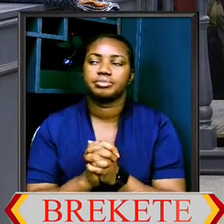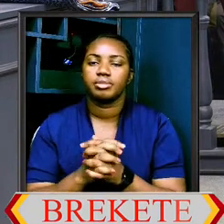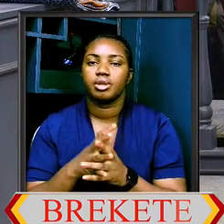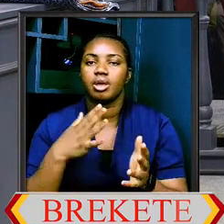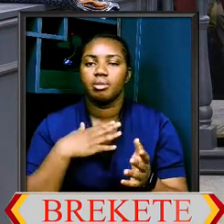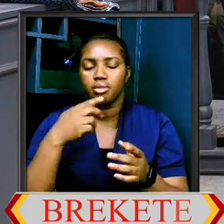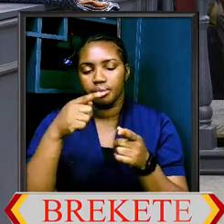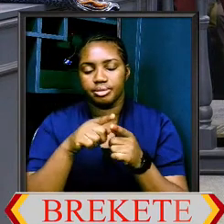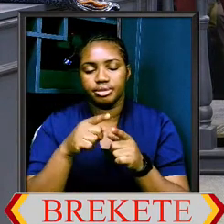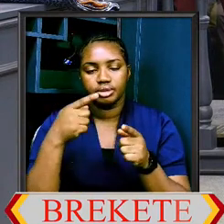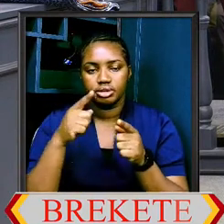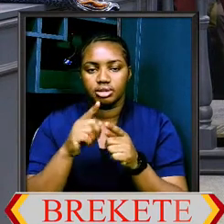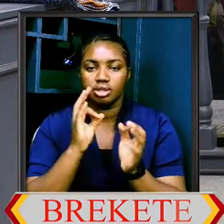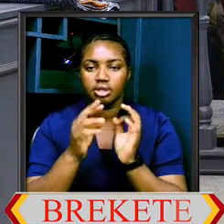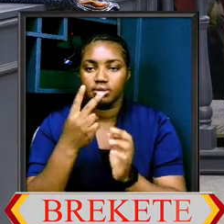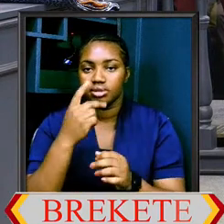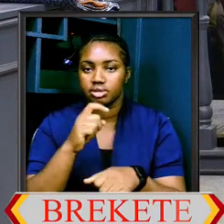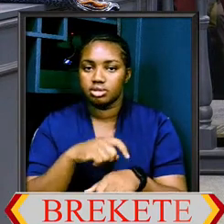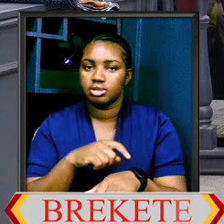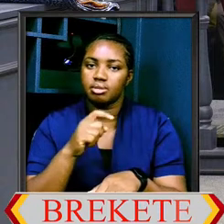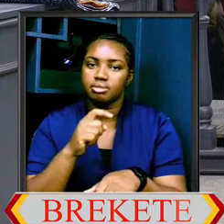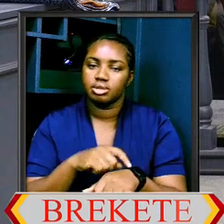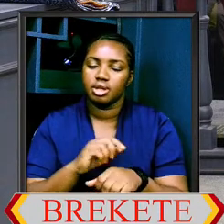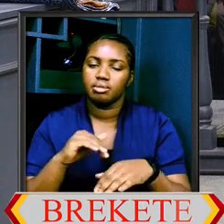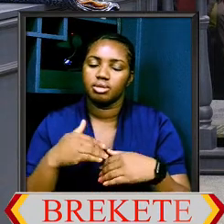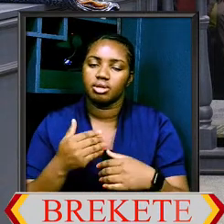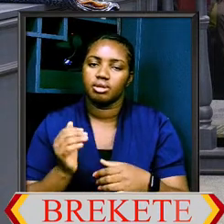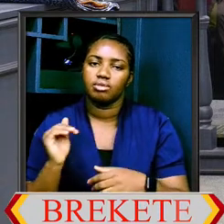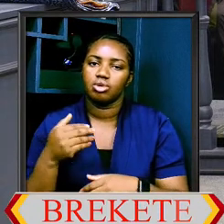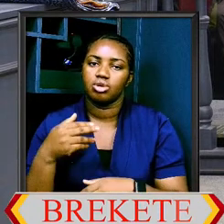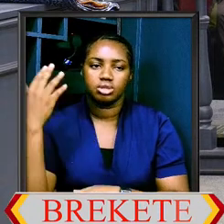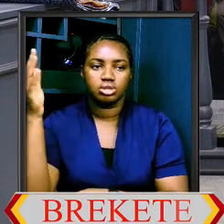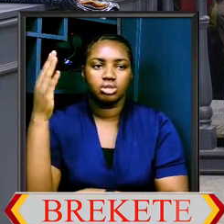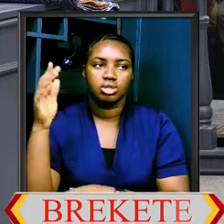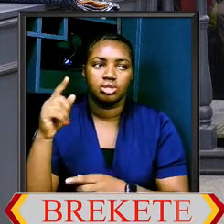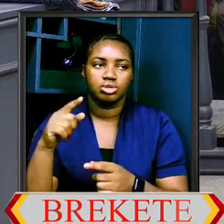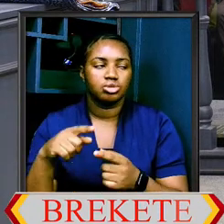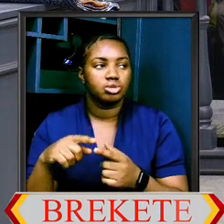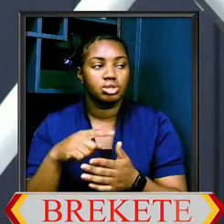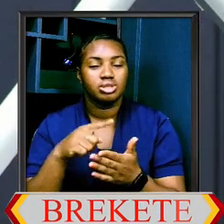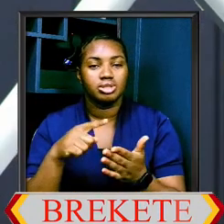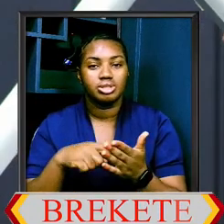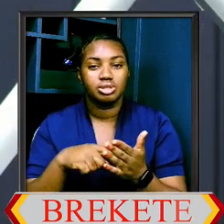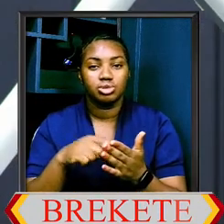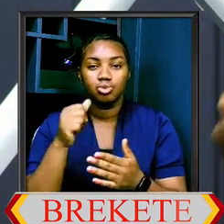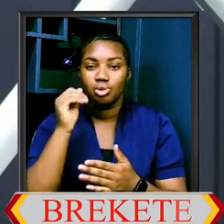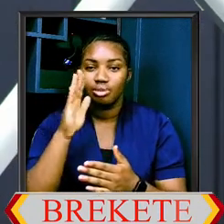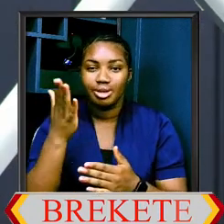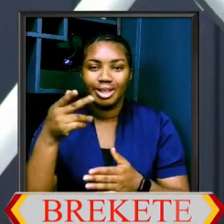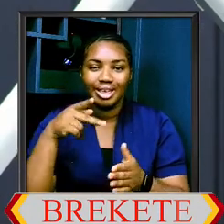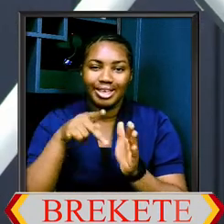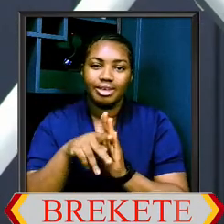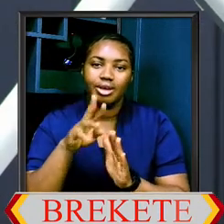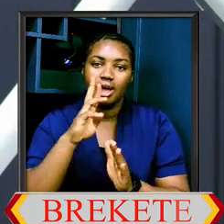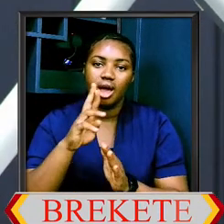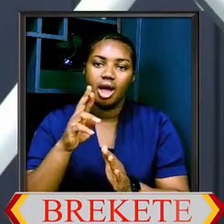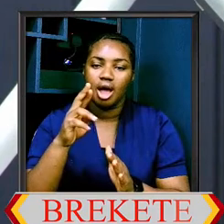My brothers, my sisters, if I look down and I say, say time, don't they give us signal? Signal. This now woman where they kill her